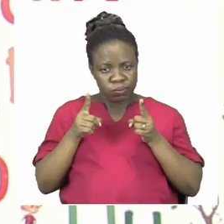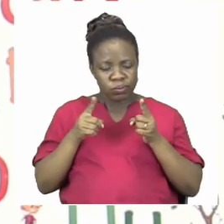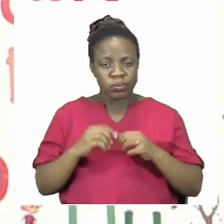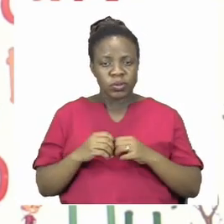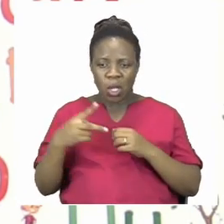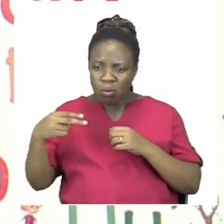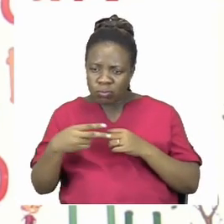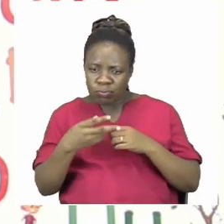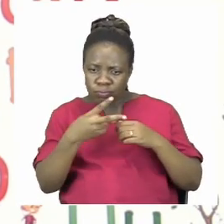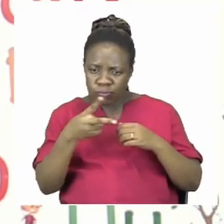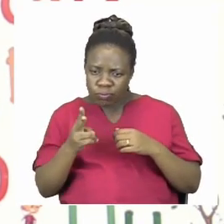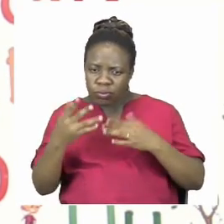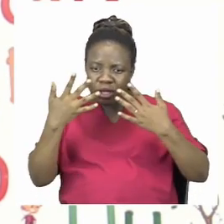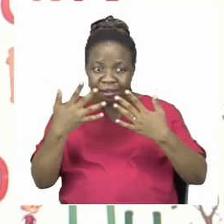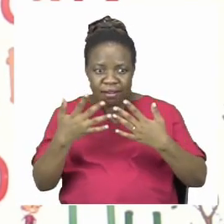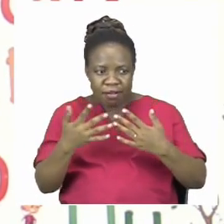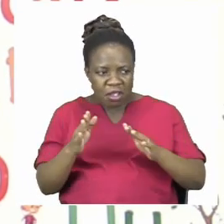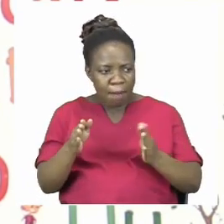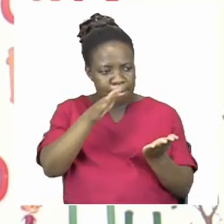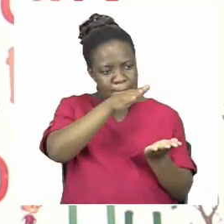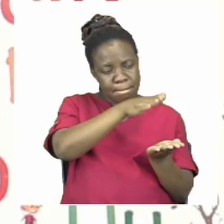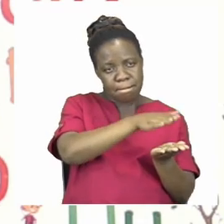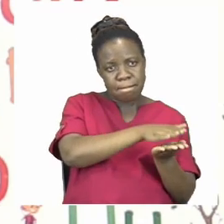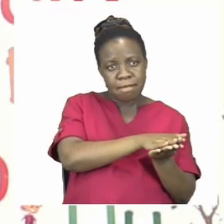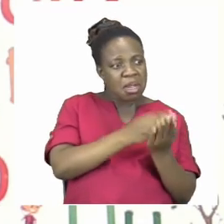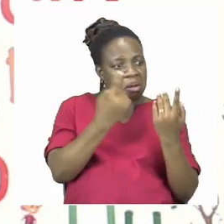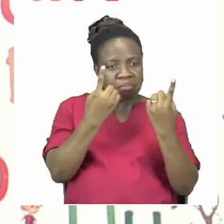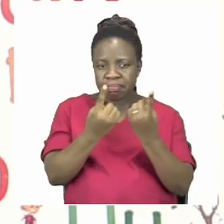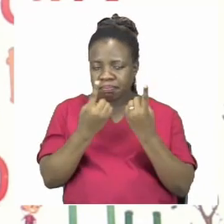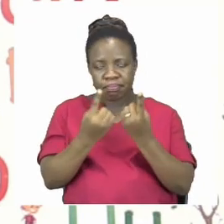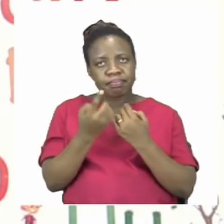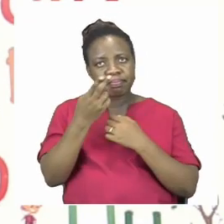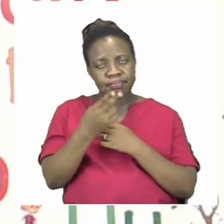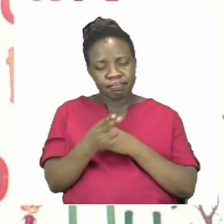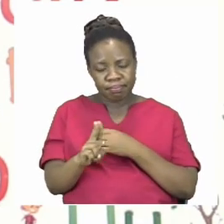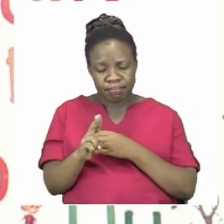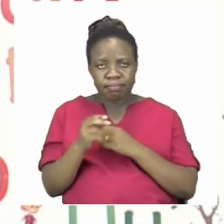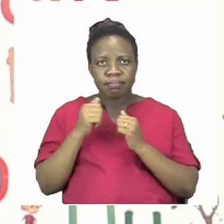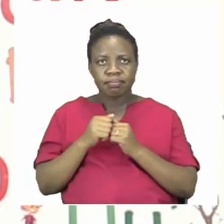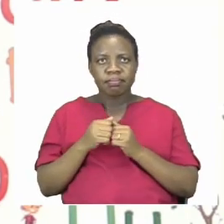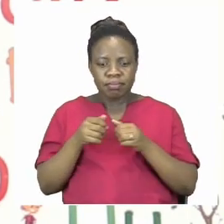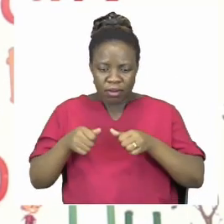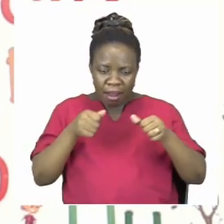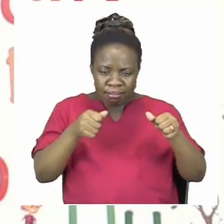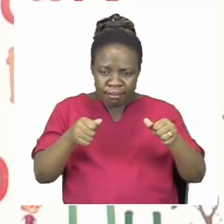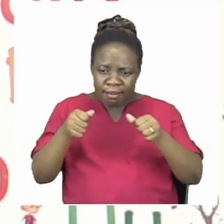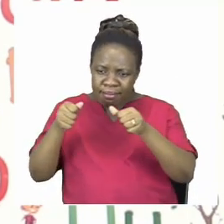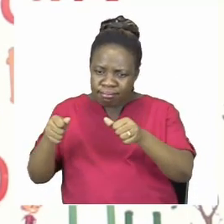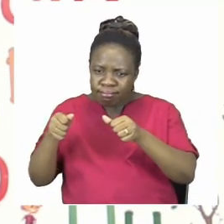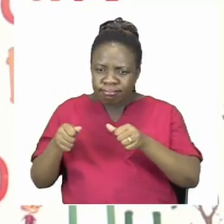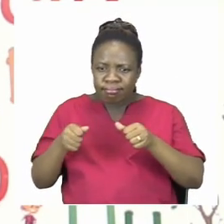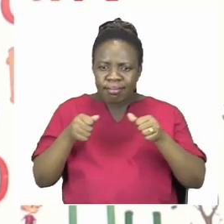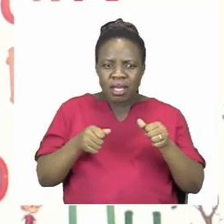it. It is not a toy. Then, when you are pasting, take your time. Please don't waste any glue, and don't forget to close